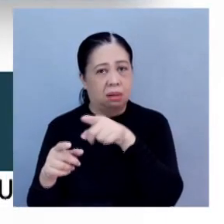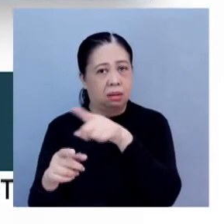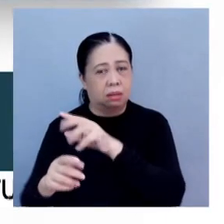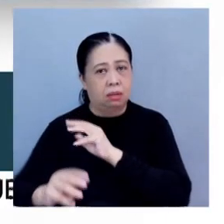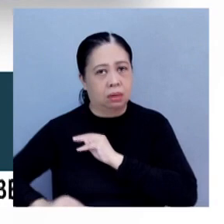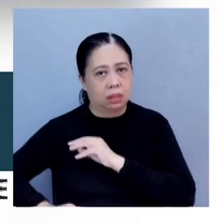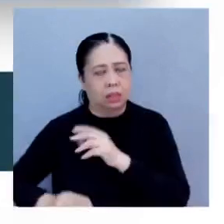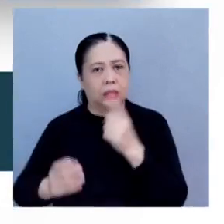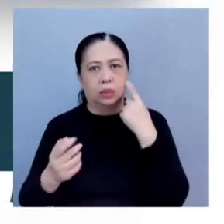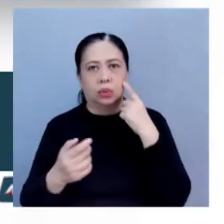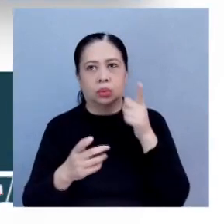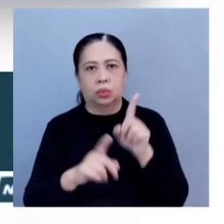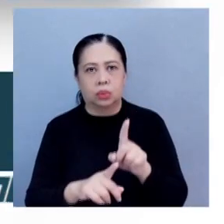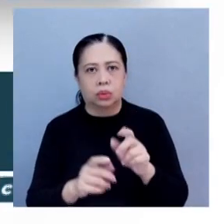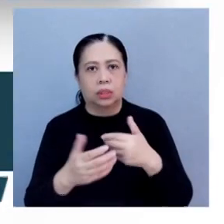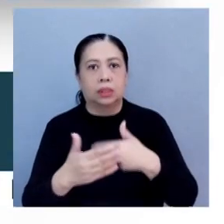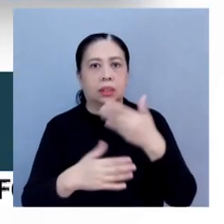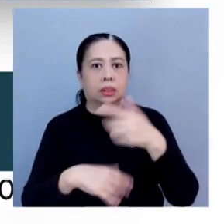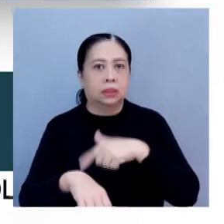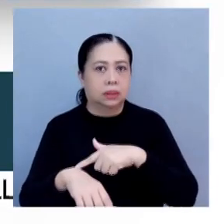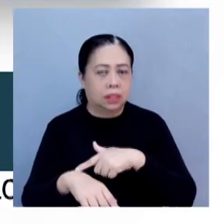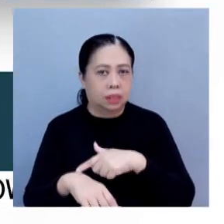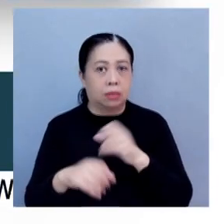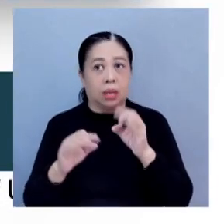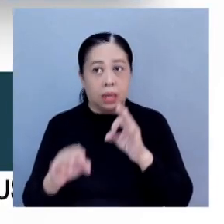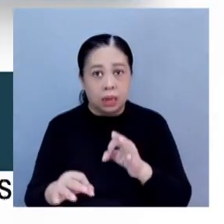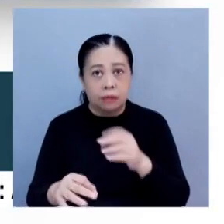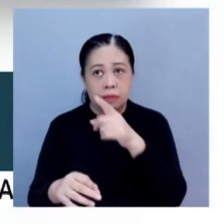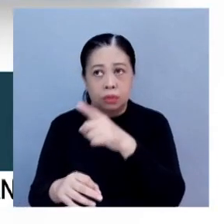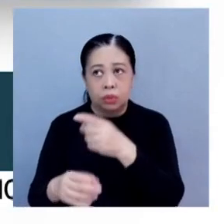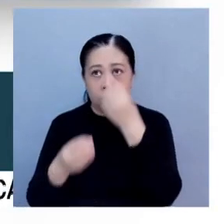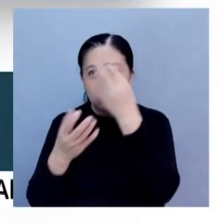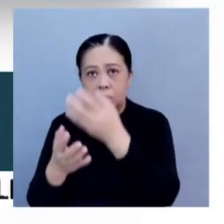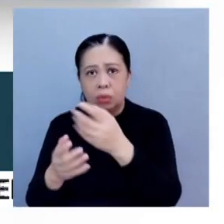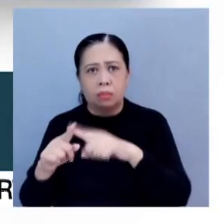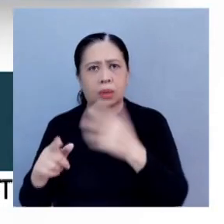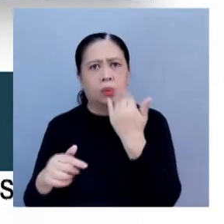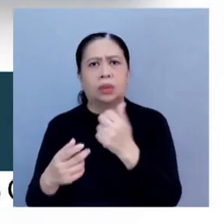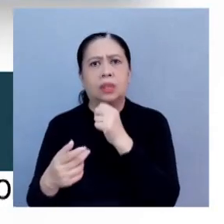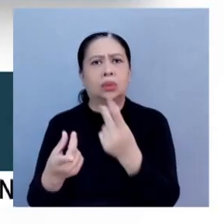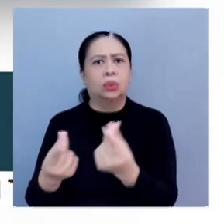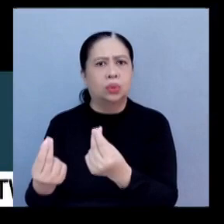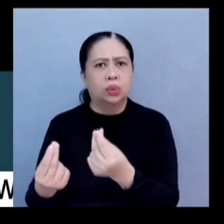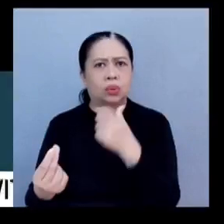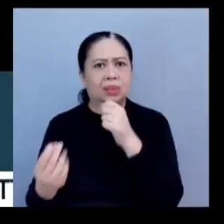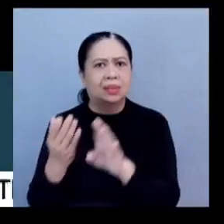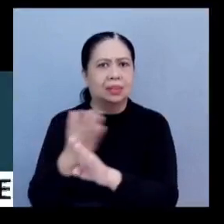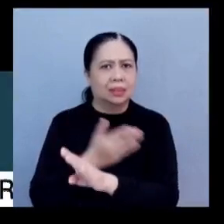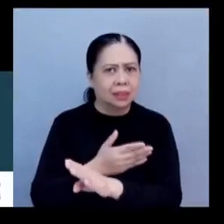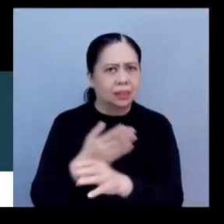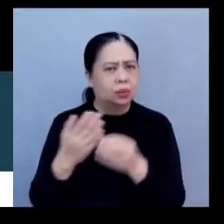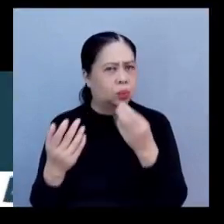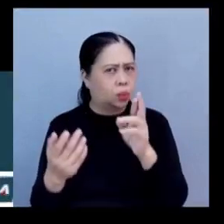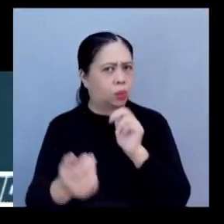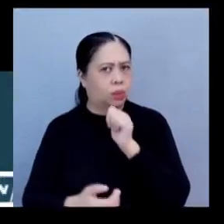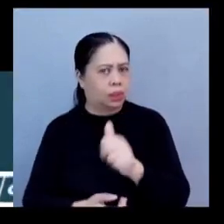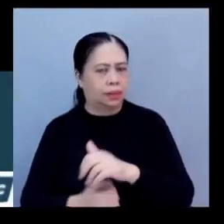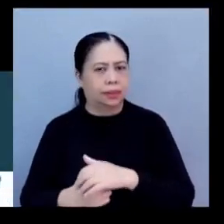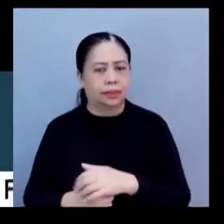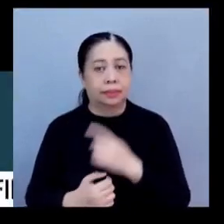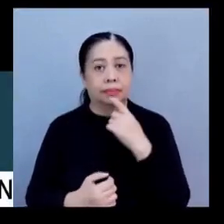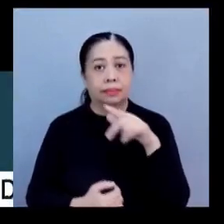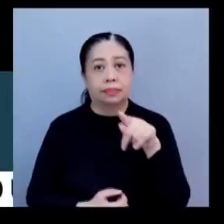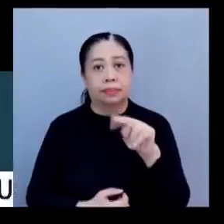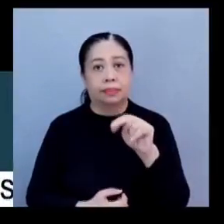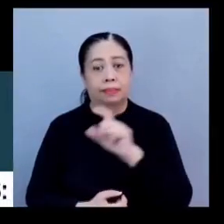answer the succeeding question na kung mayroon bang failure of intelligence or not. The Philippine National Police, for its